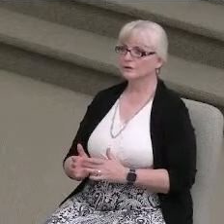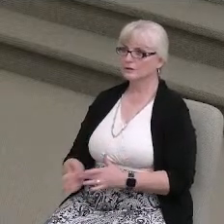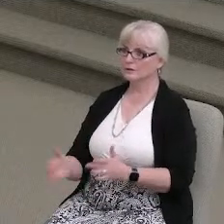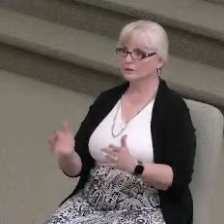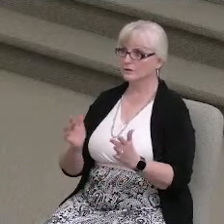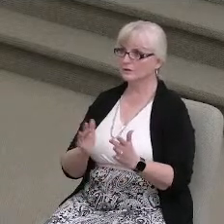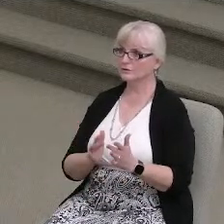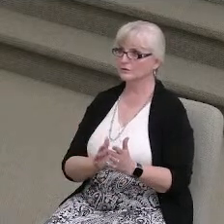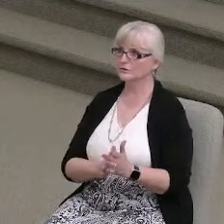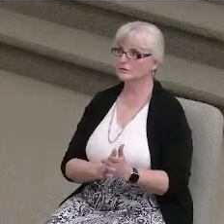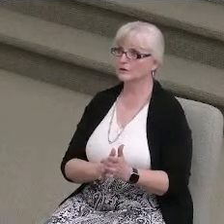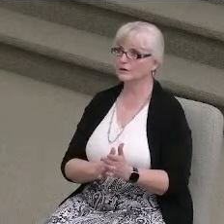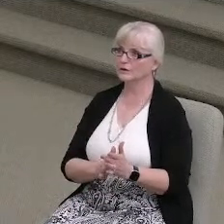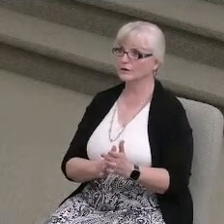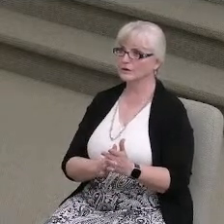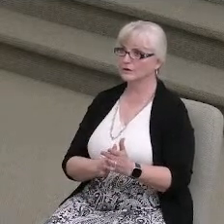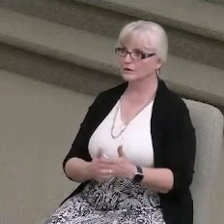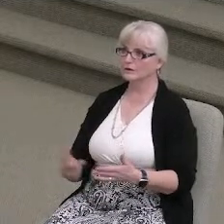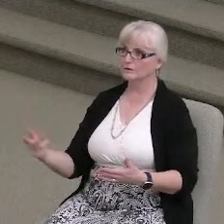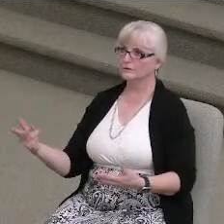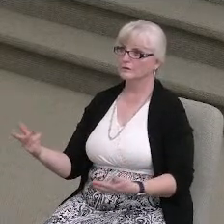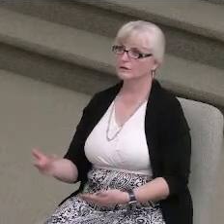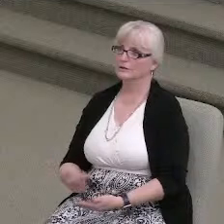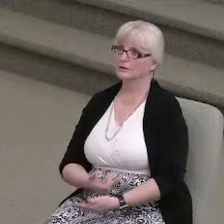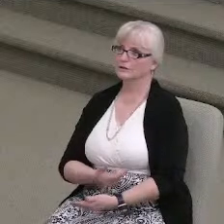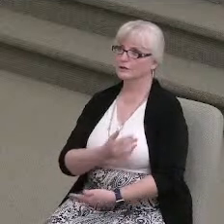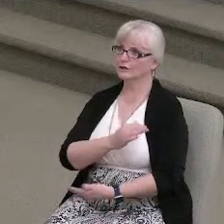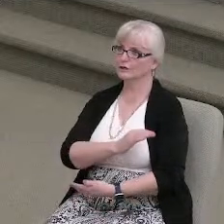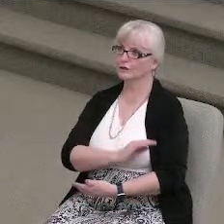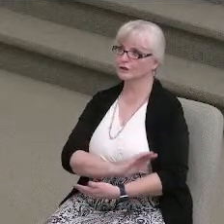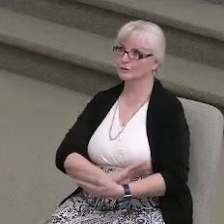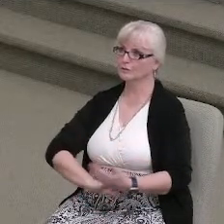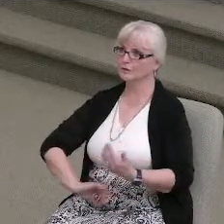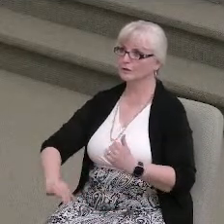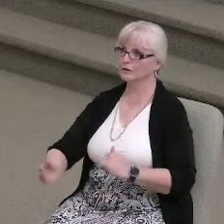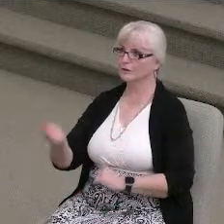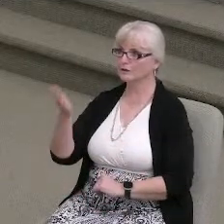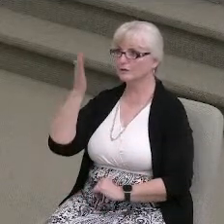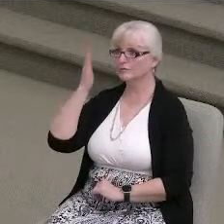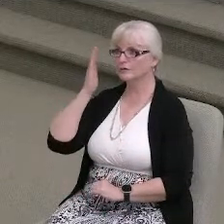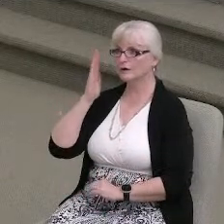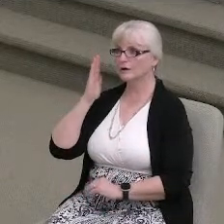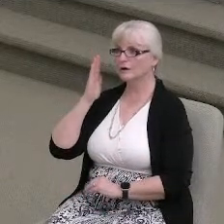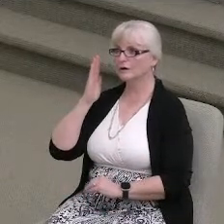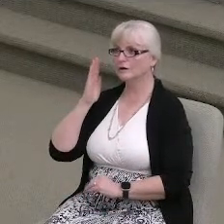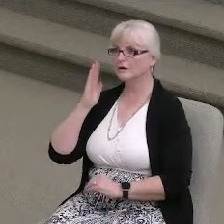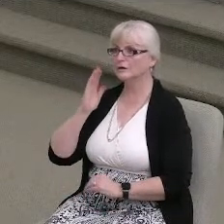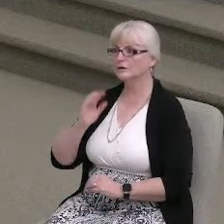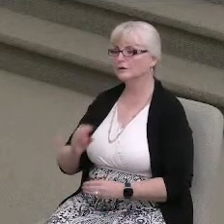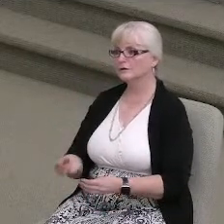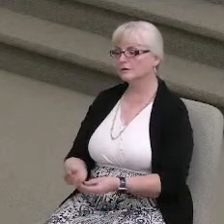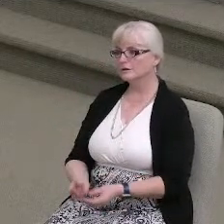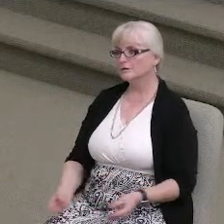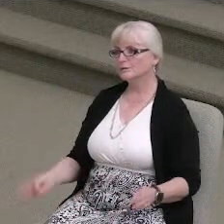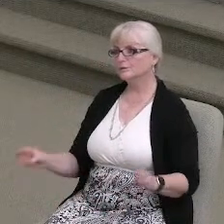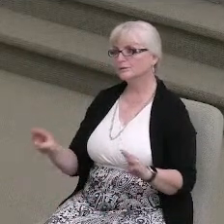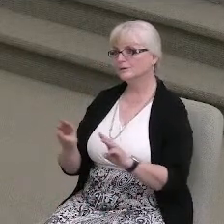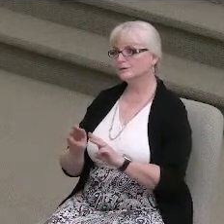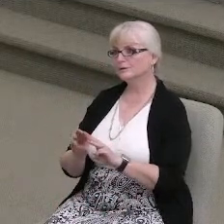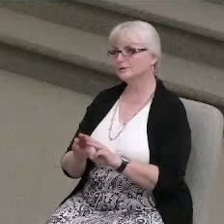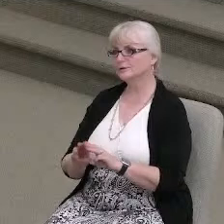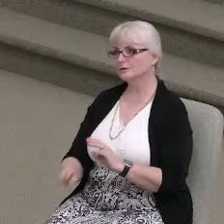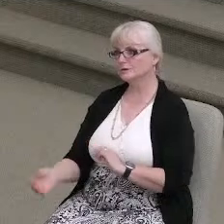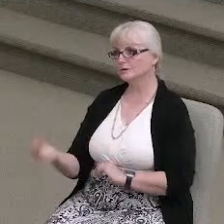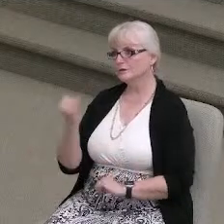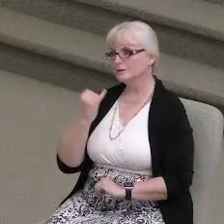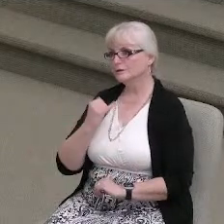all. When I fall down, you pick me up. When I am dry, you fill my